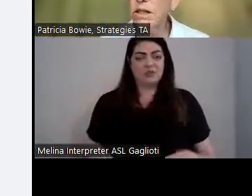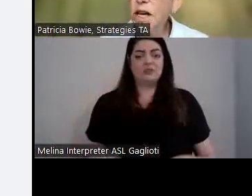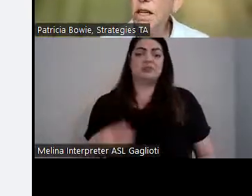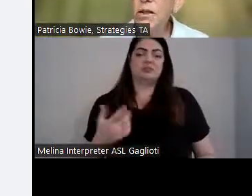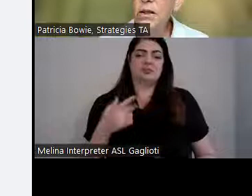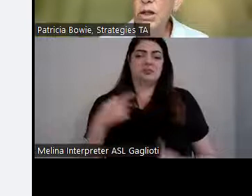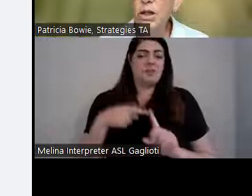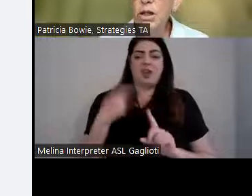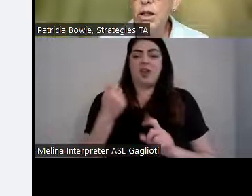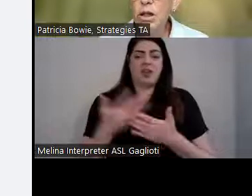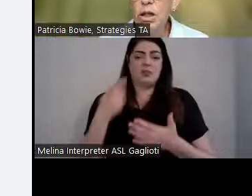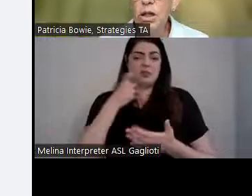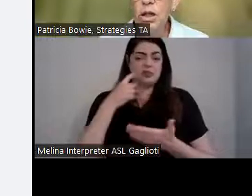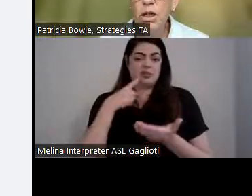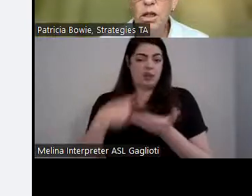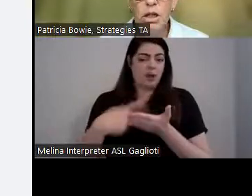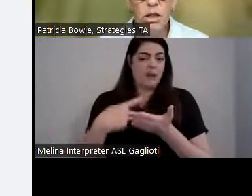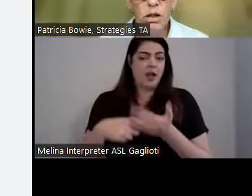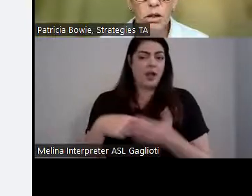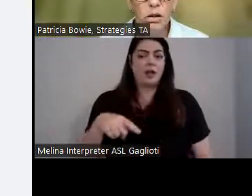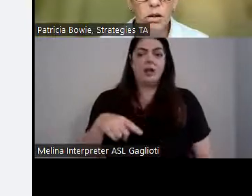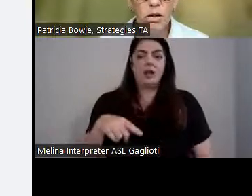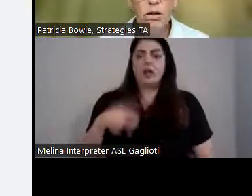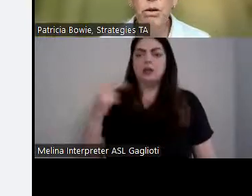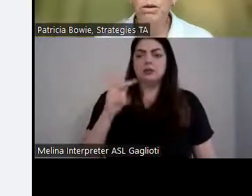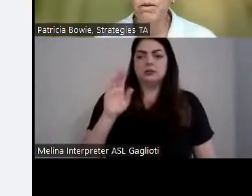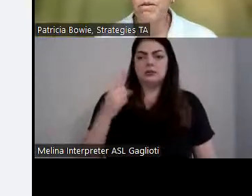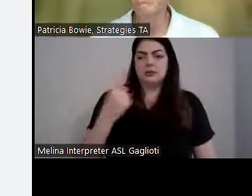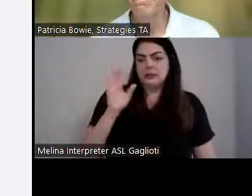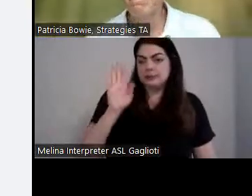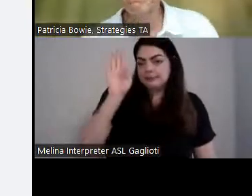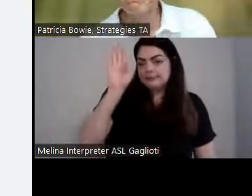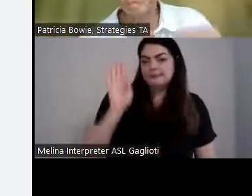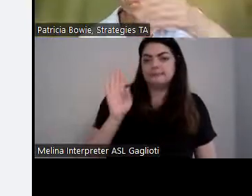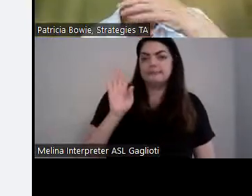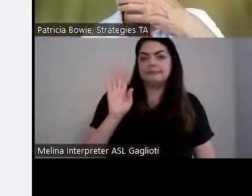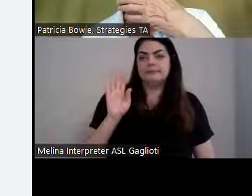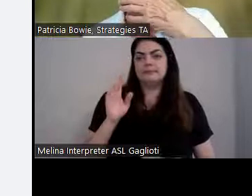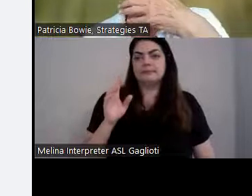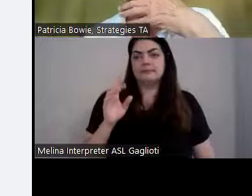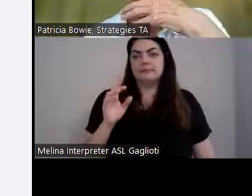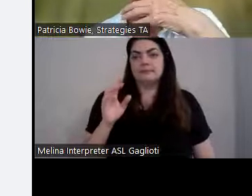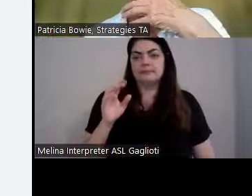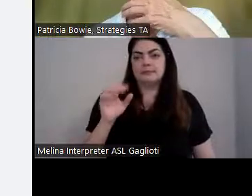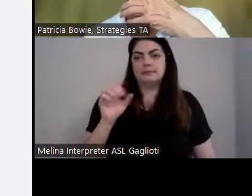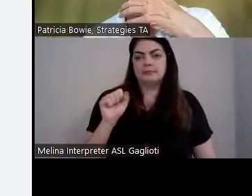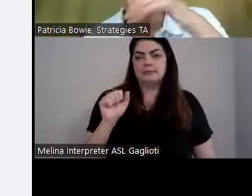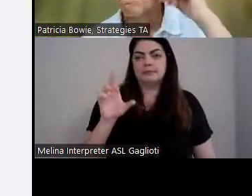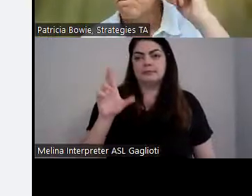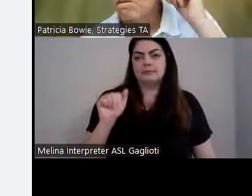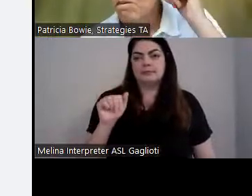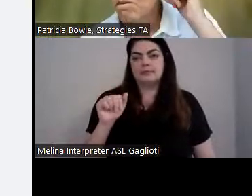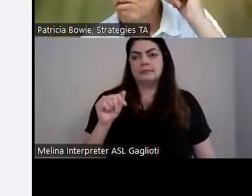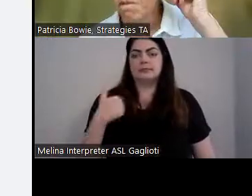just discussed or? I have a quick question just for us folks on the back end. So Pat and Lydia, we're breaking into